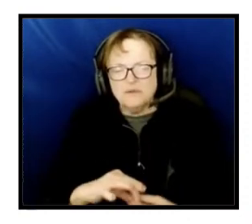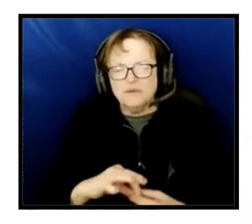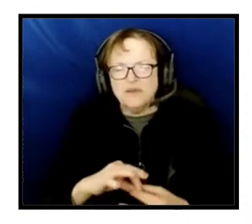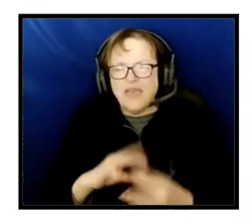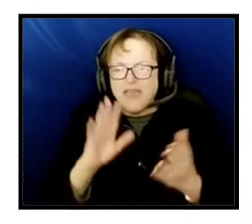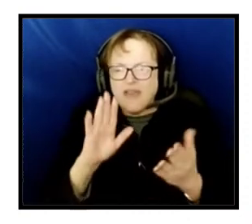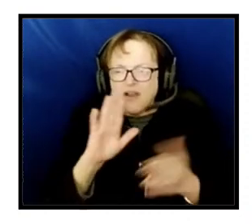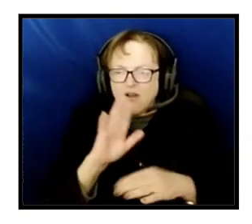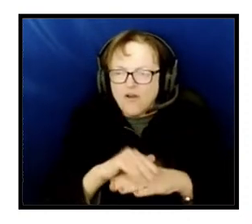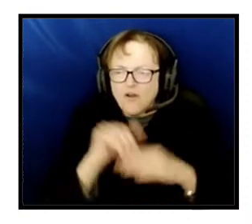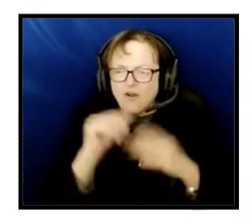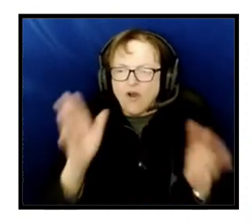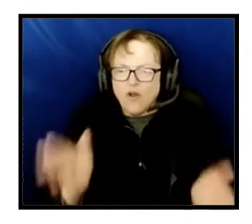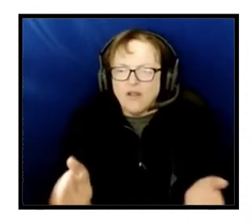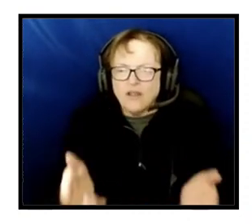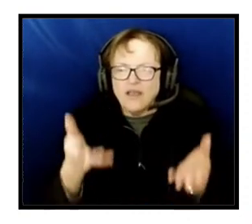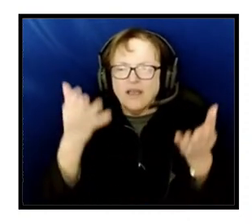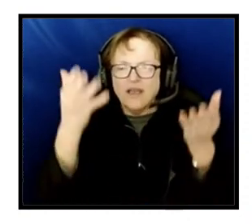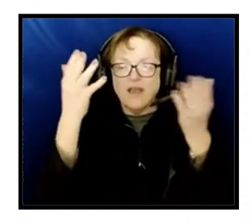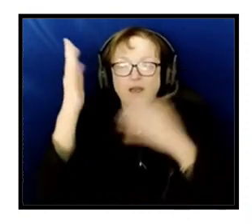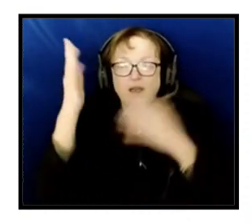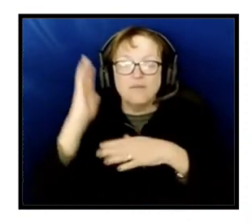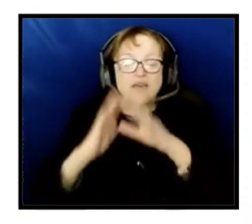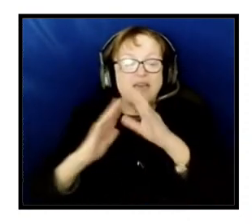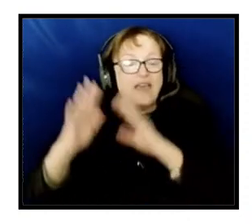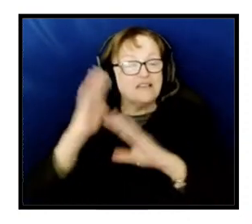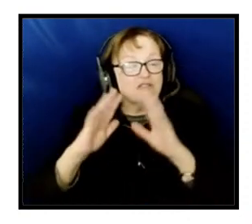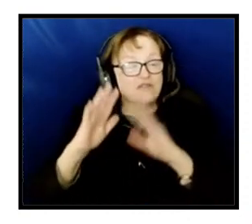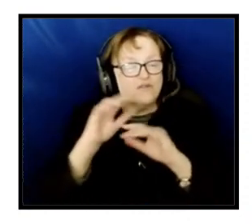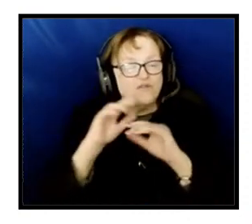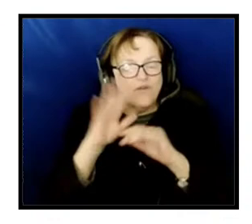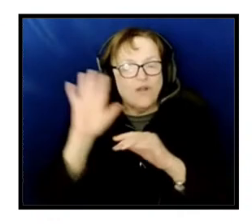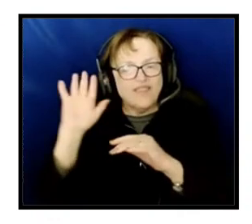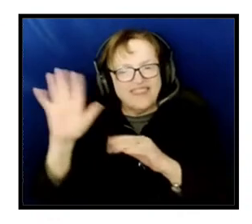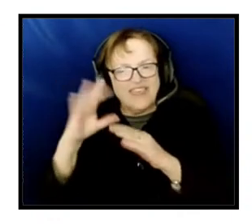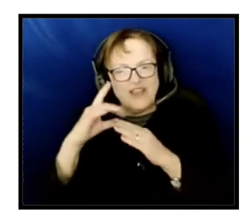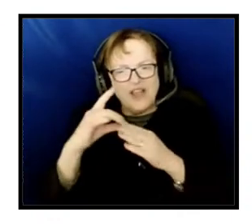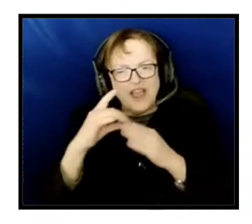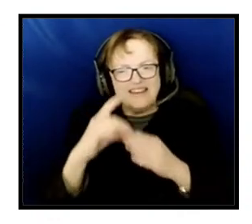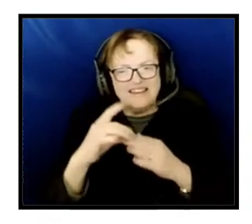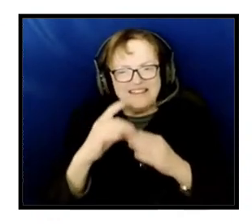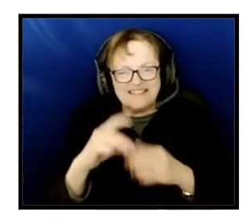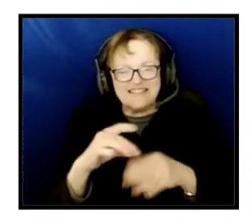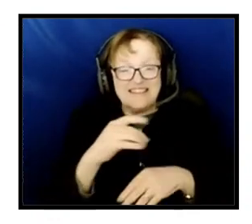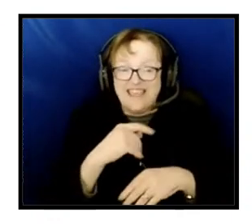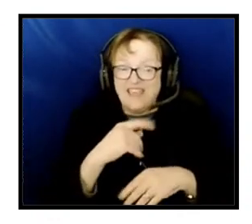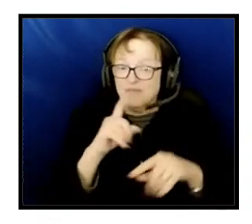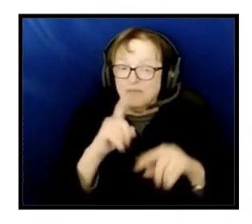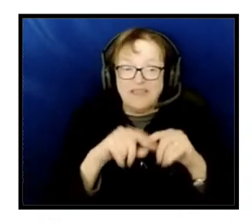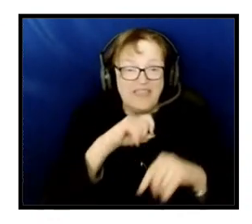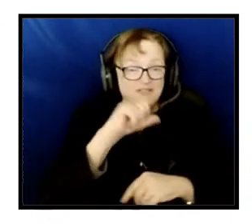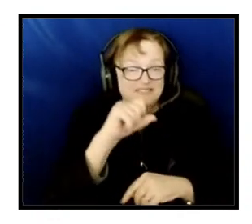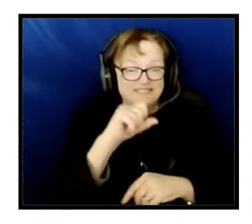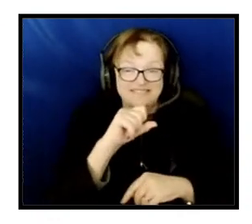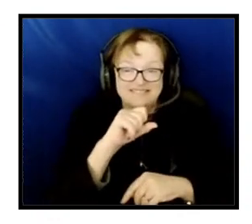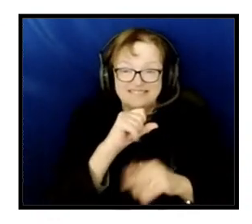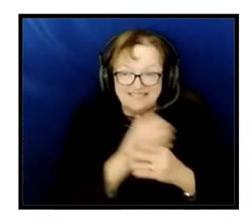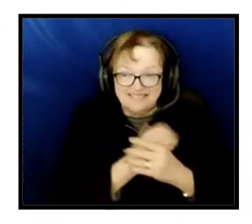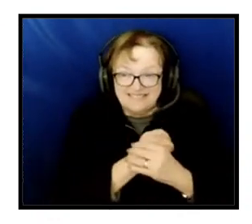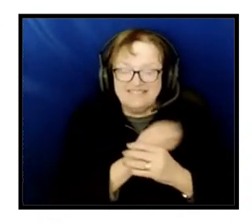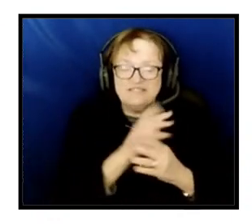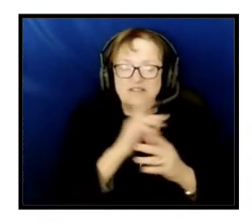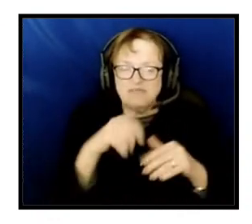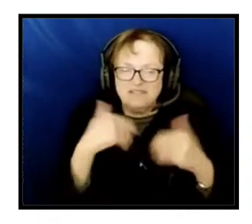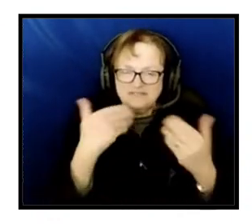for their continued guidance. Yes, we are indeed irresistible. And now I will turn